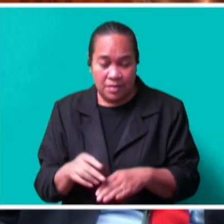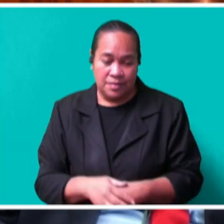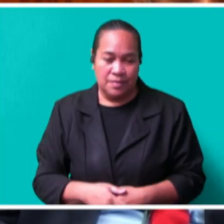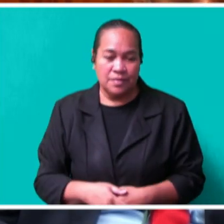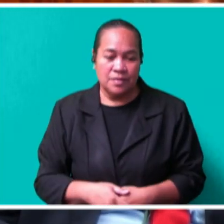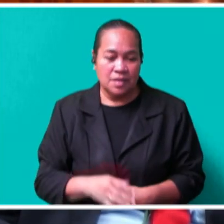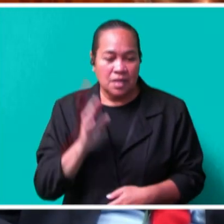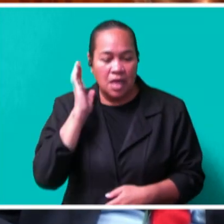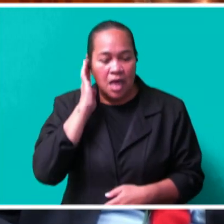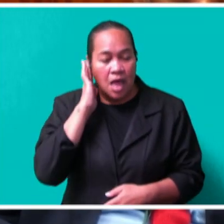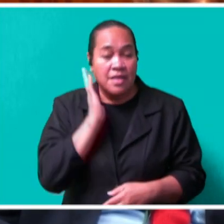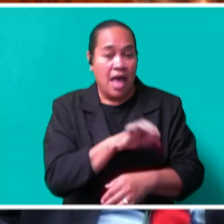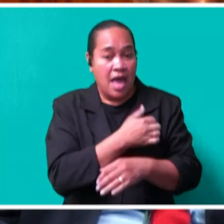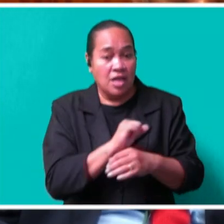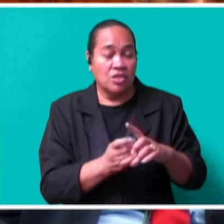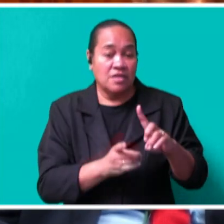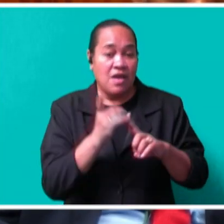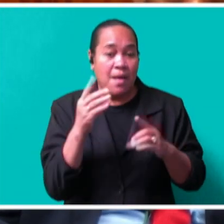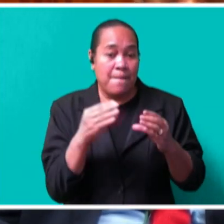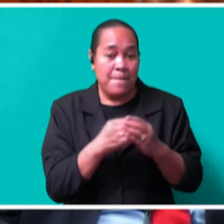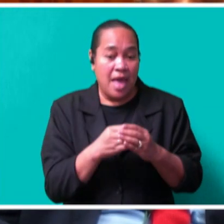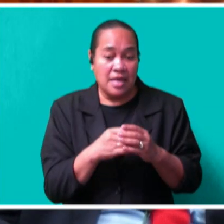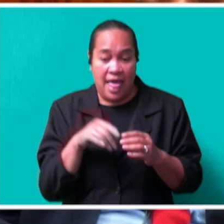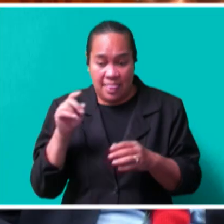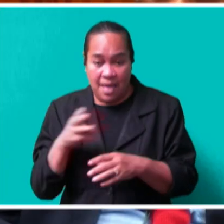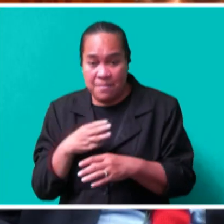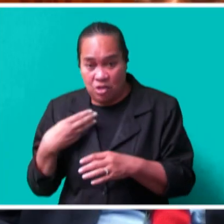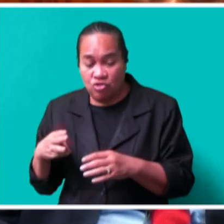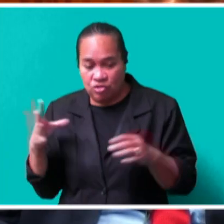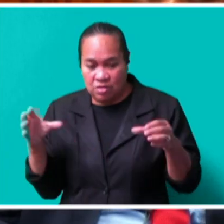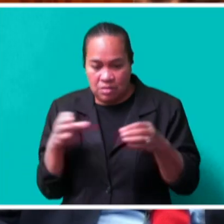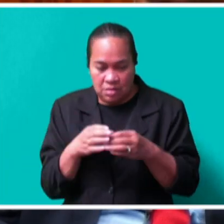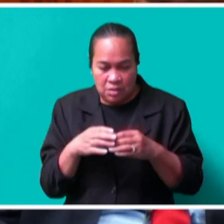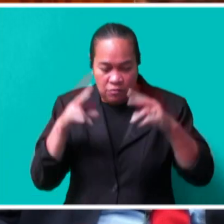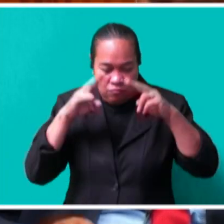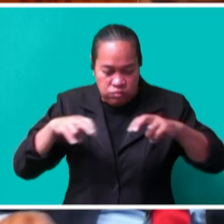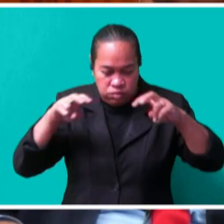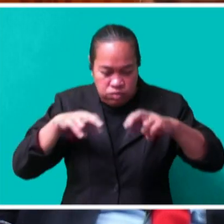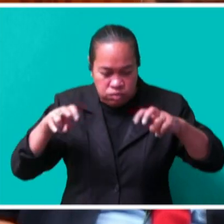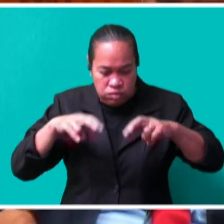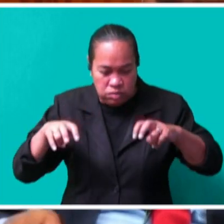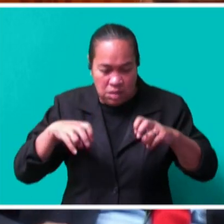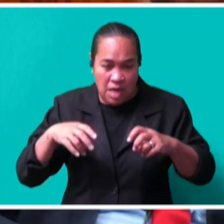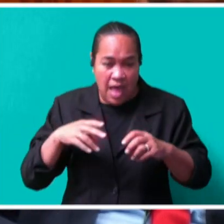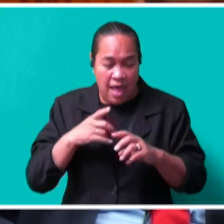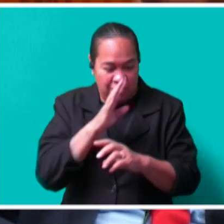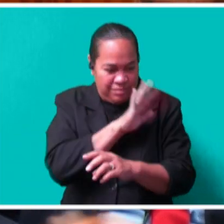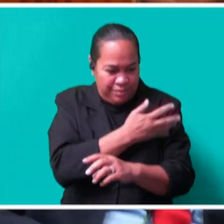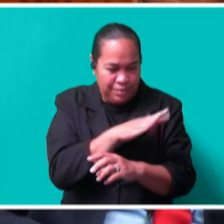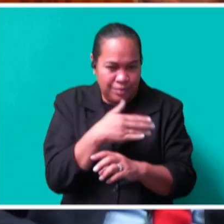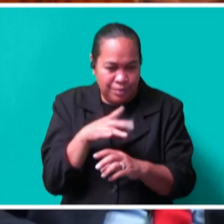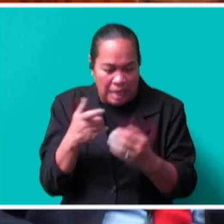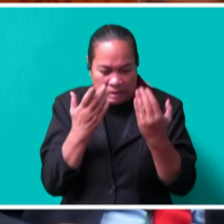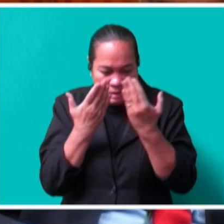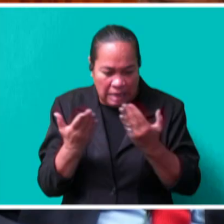Asian Development Bank and the Ministry undertook a comprehensive and a rigorous feasibility study over the period